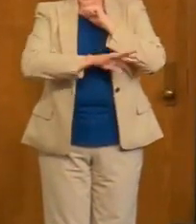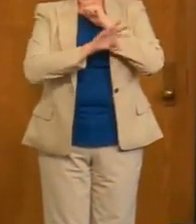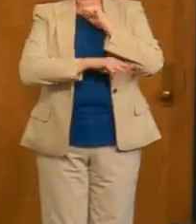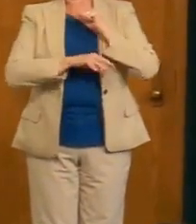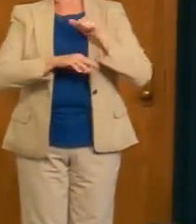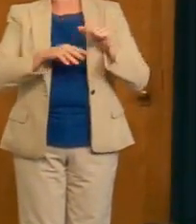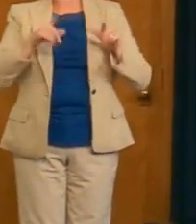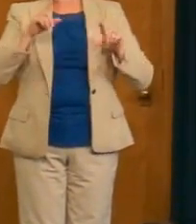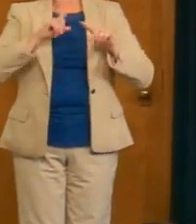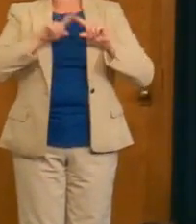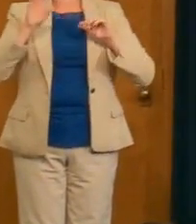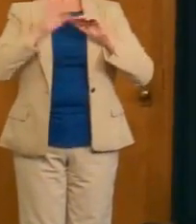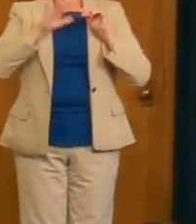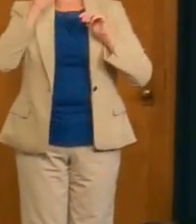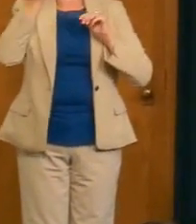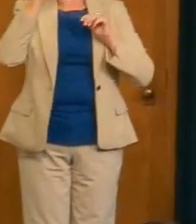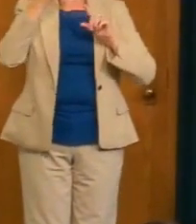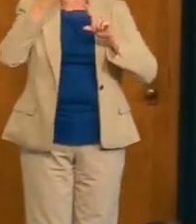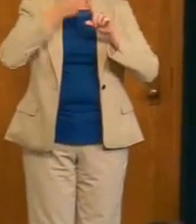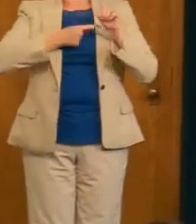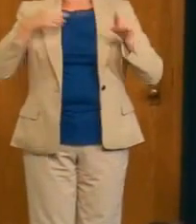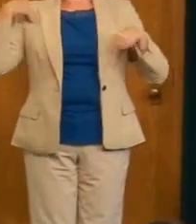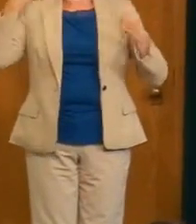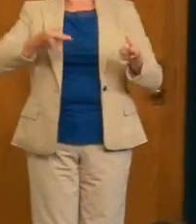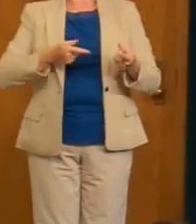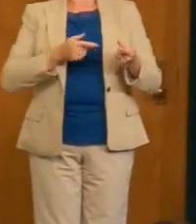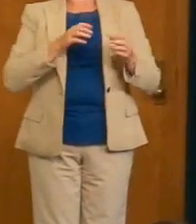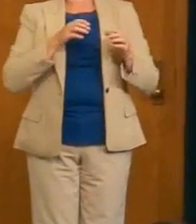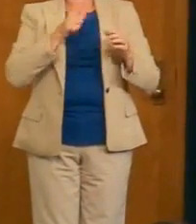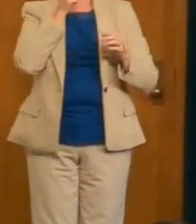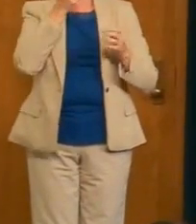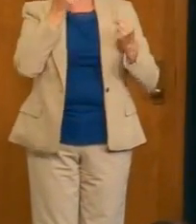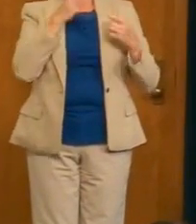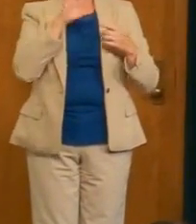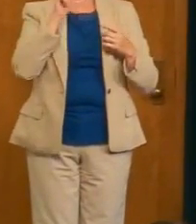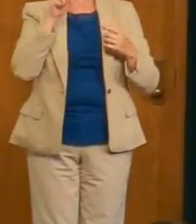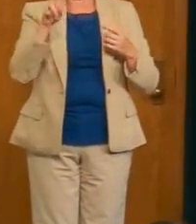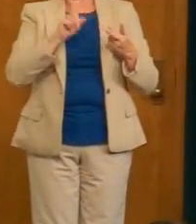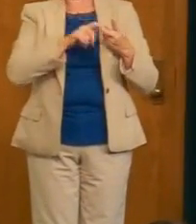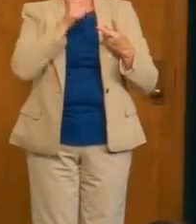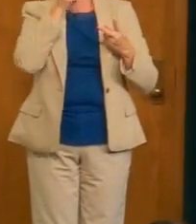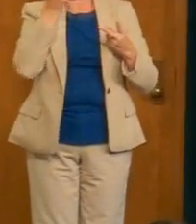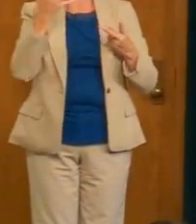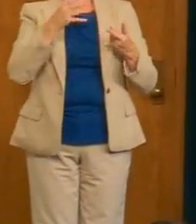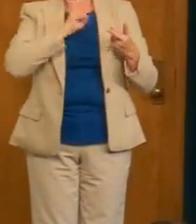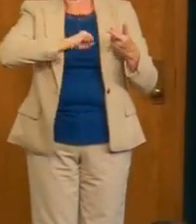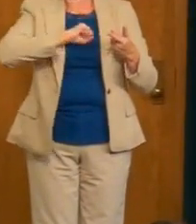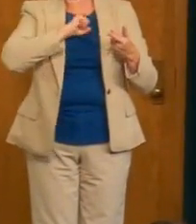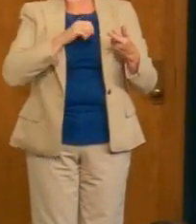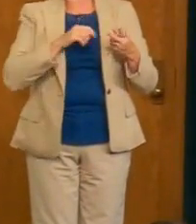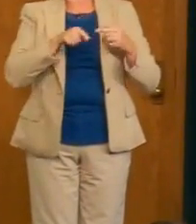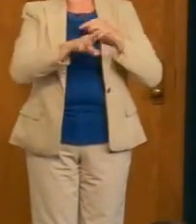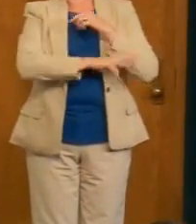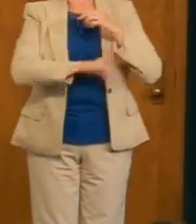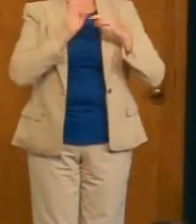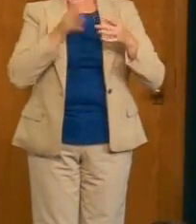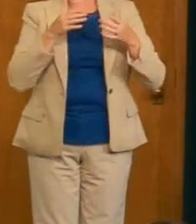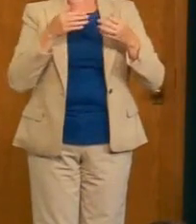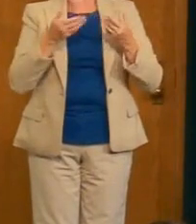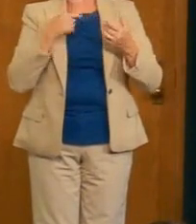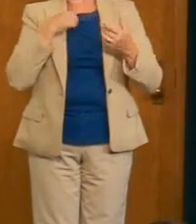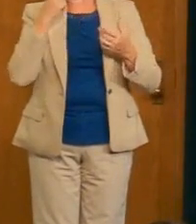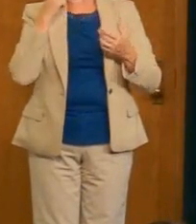certainly could do that. And your hand sanitation, I think, is something that will most certainly continue as we look ahead. But that is why we